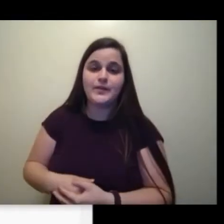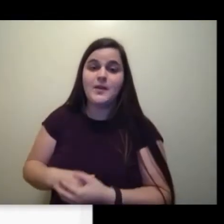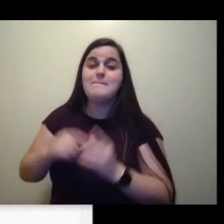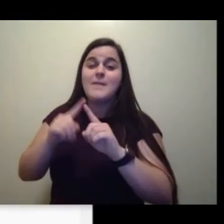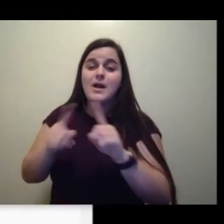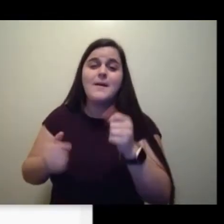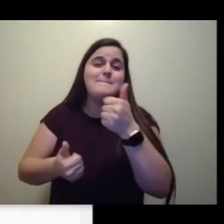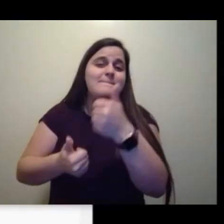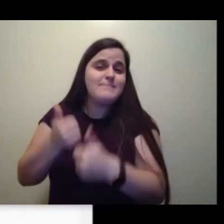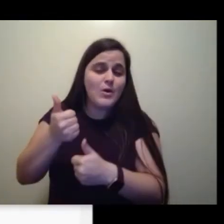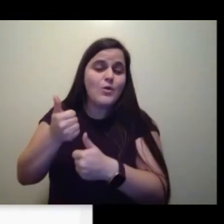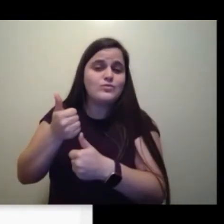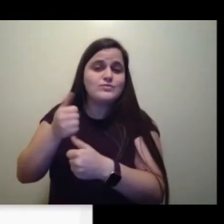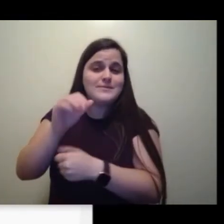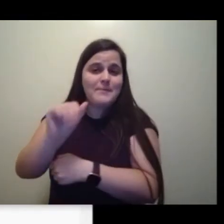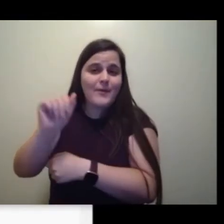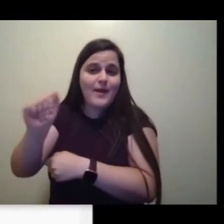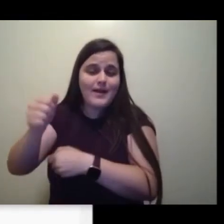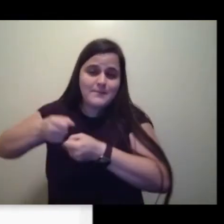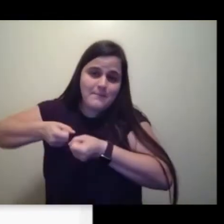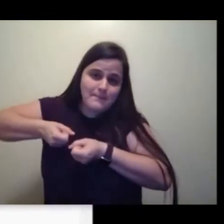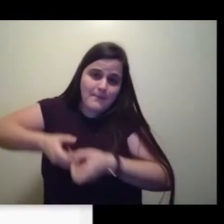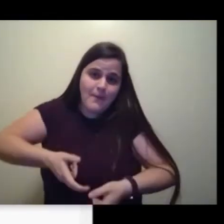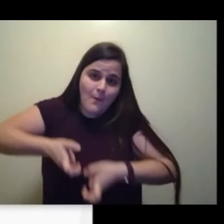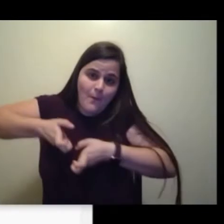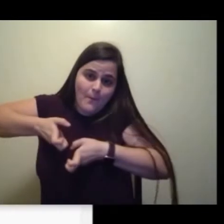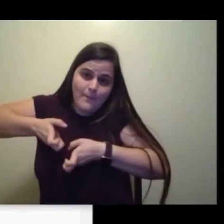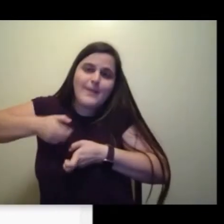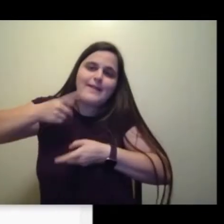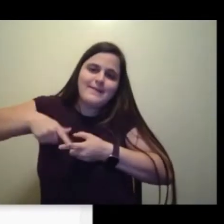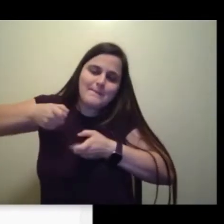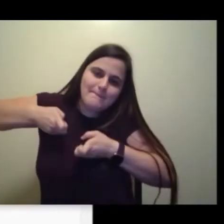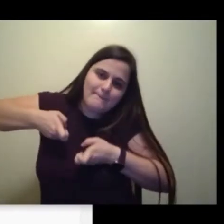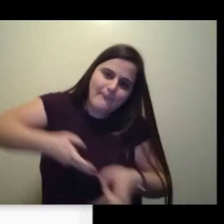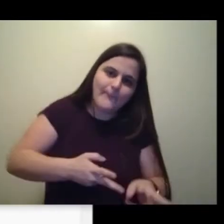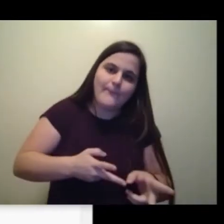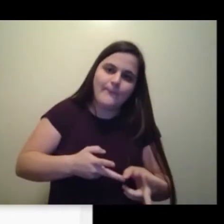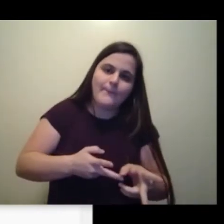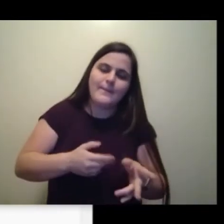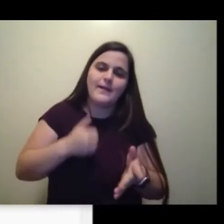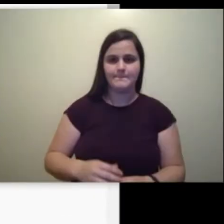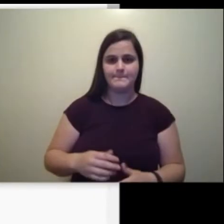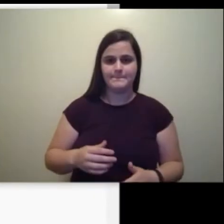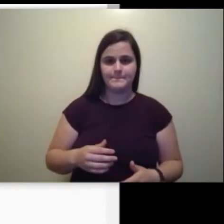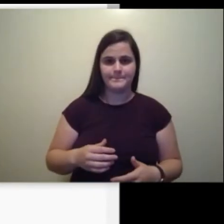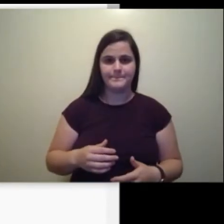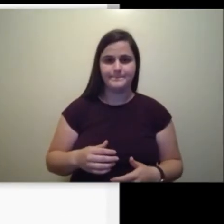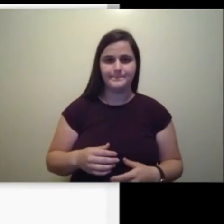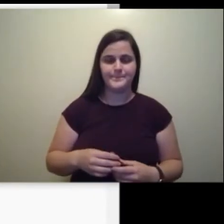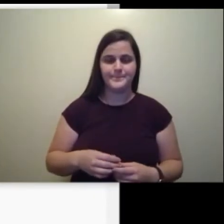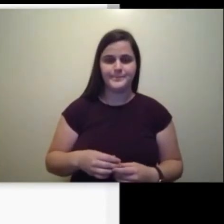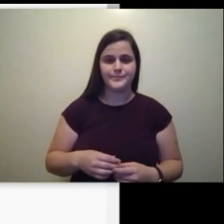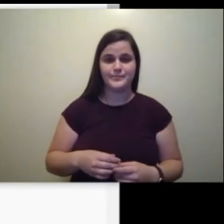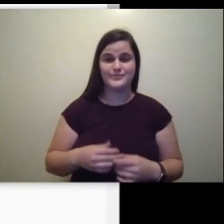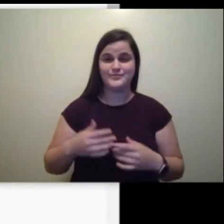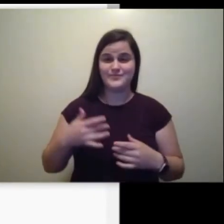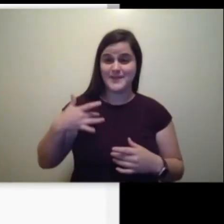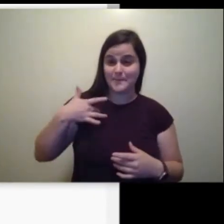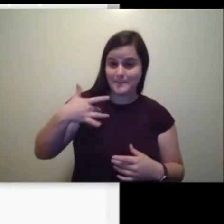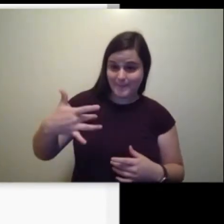But most enter the bloodstream and are transported to other parts of the body. In